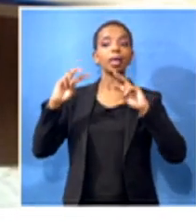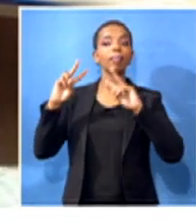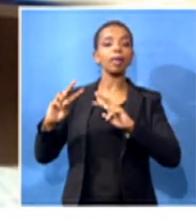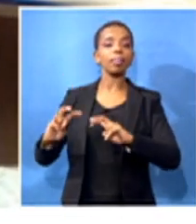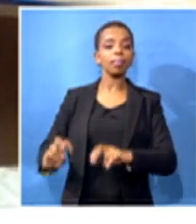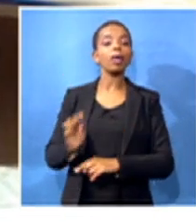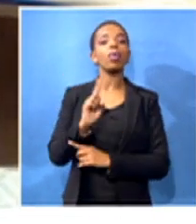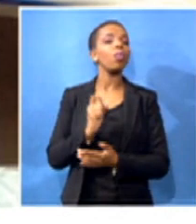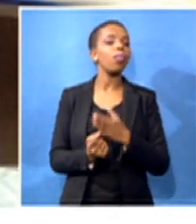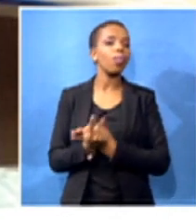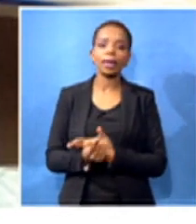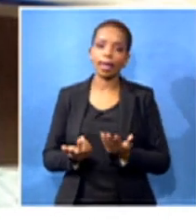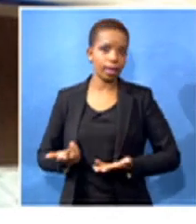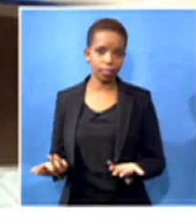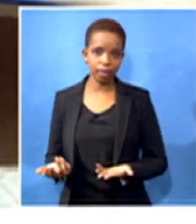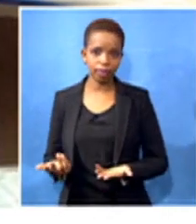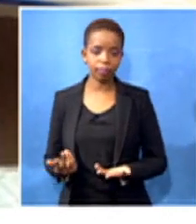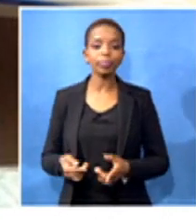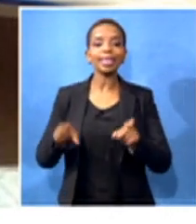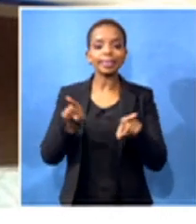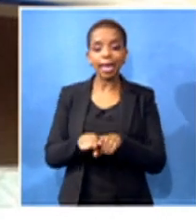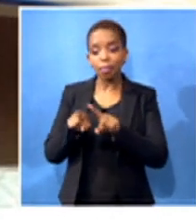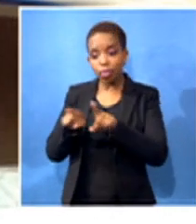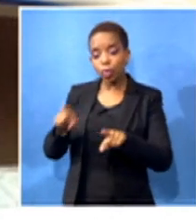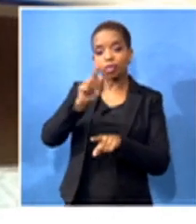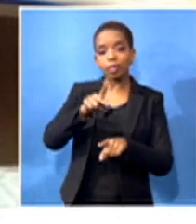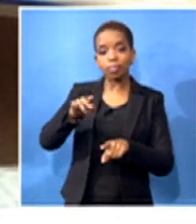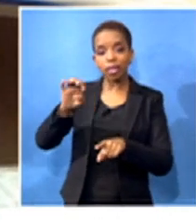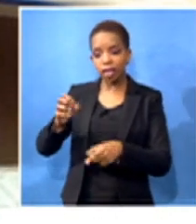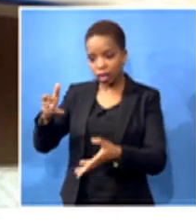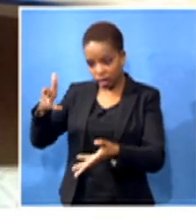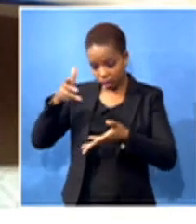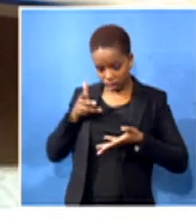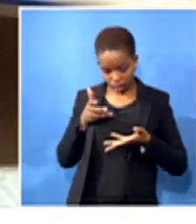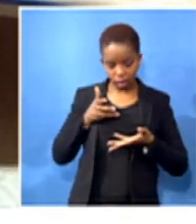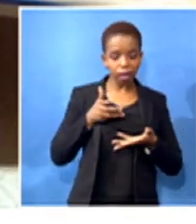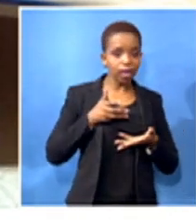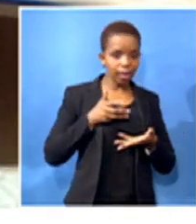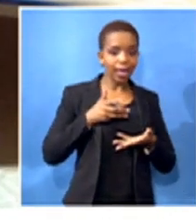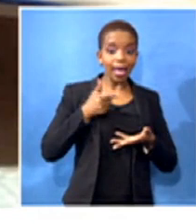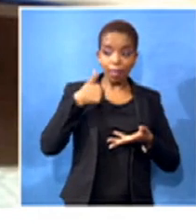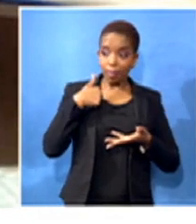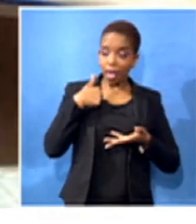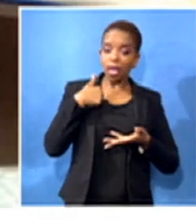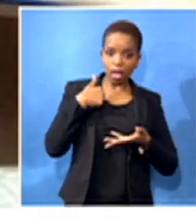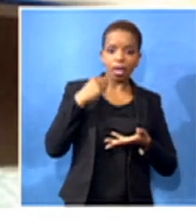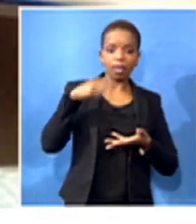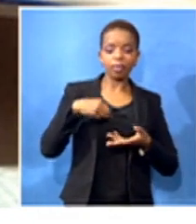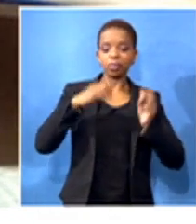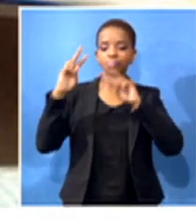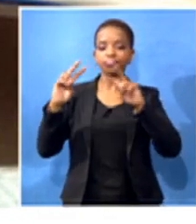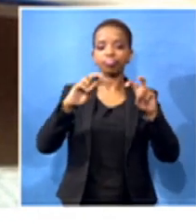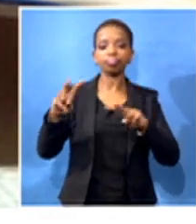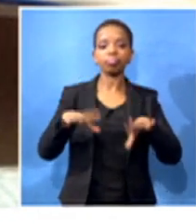have since resurfaced, the person who received them must be able to go to the investigator and account as to why we're